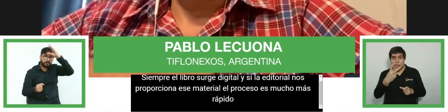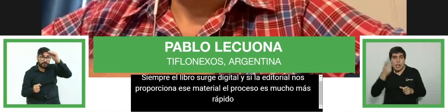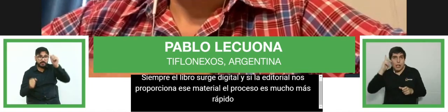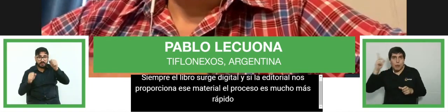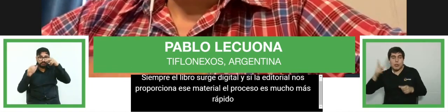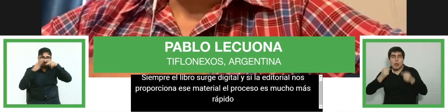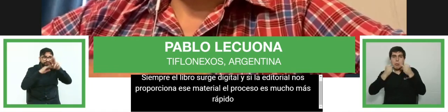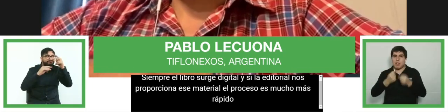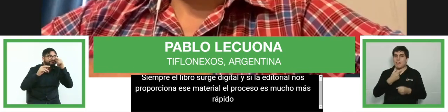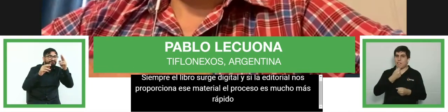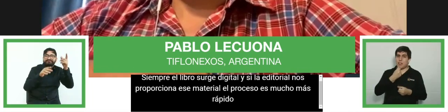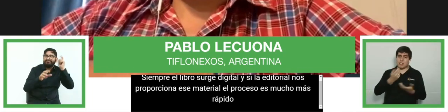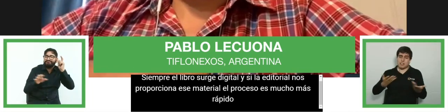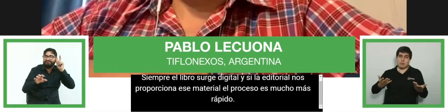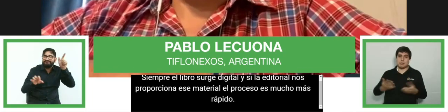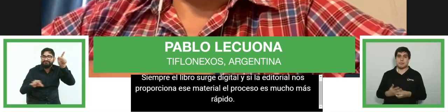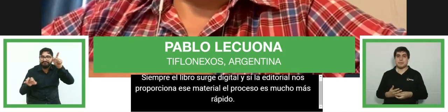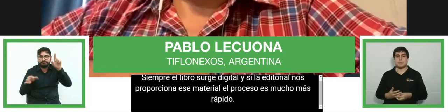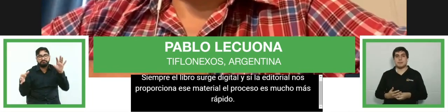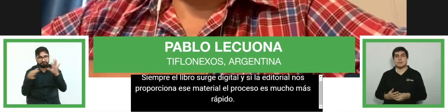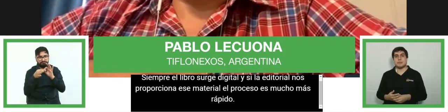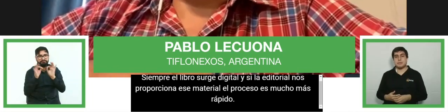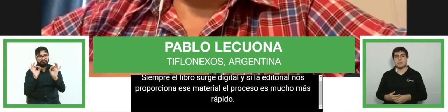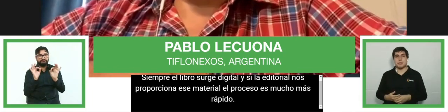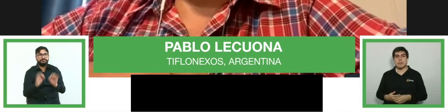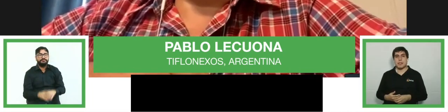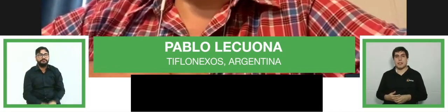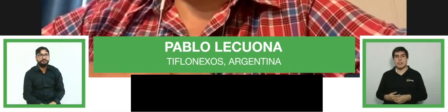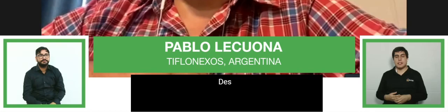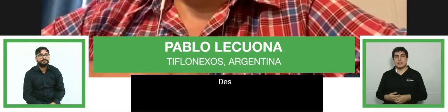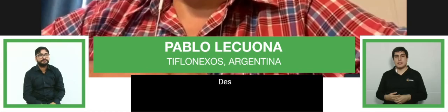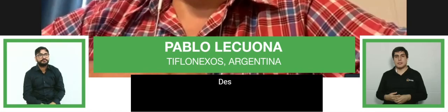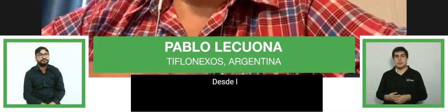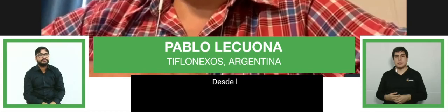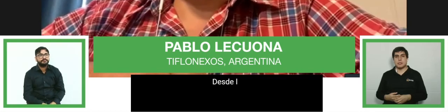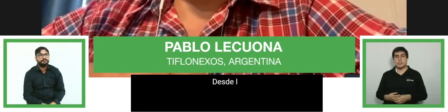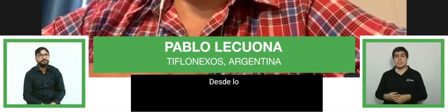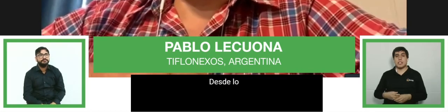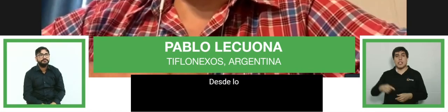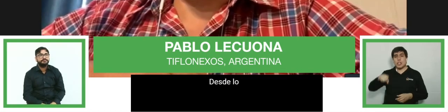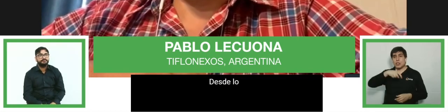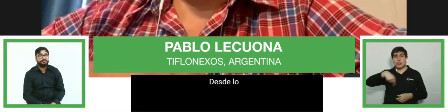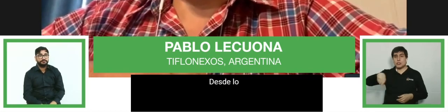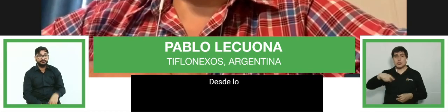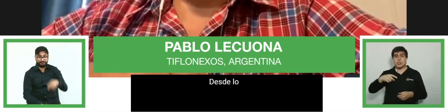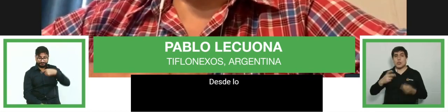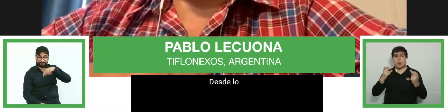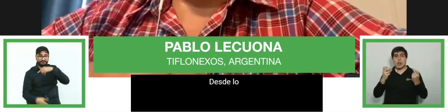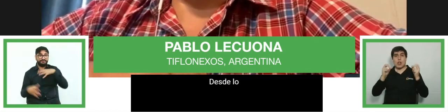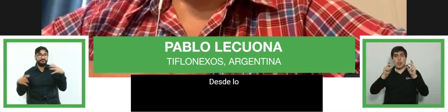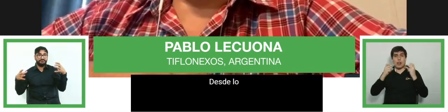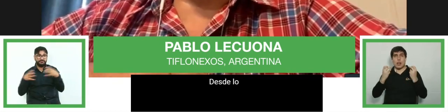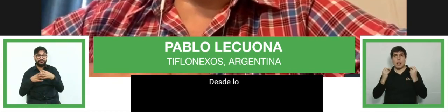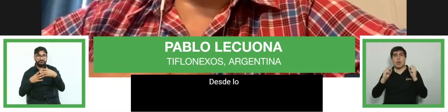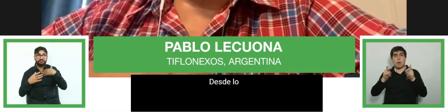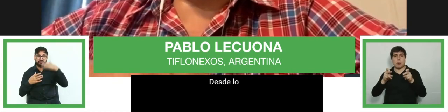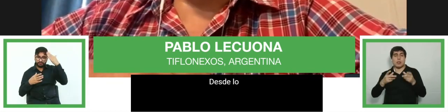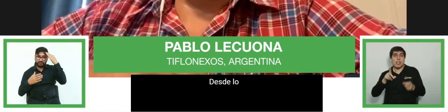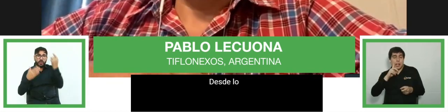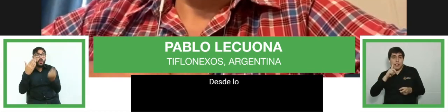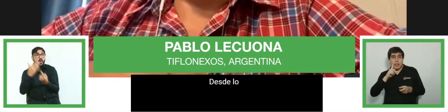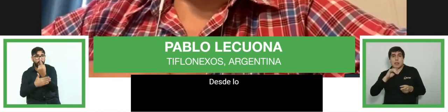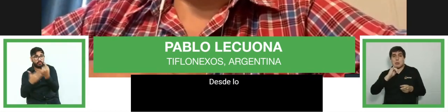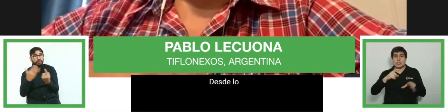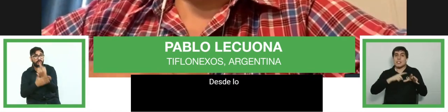But unfortunately, the technology gave us the opportunity to solve these problems in